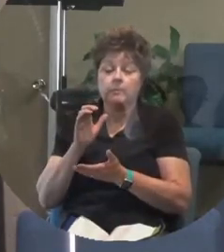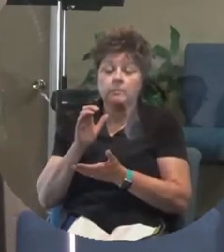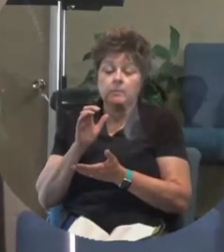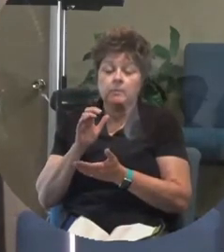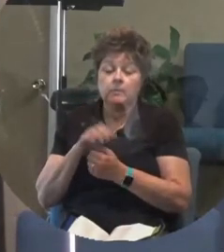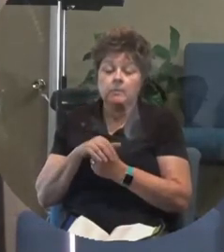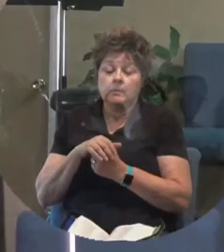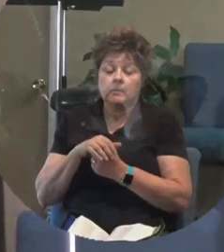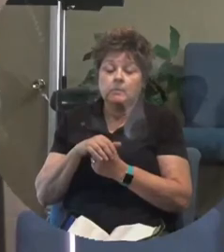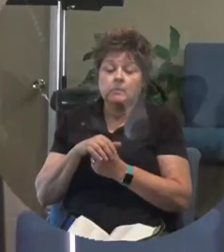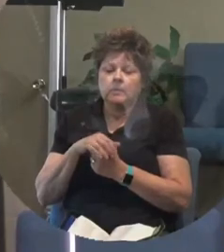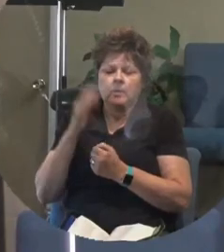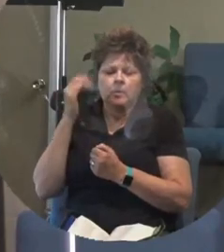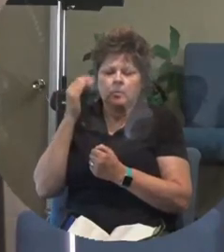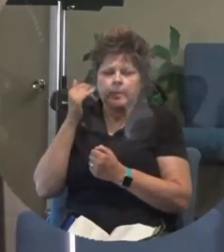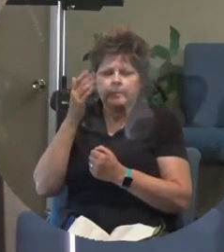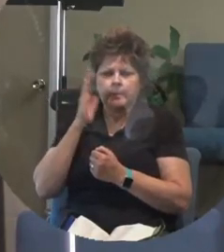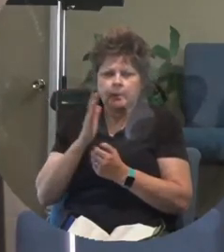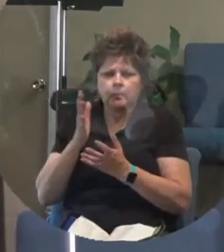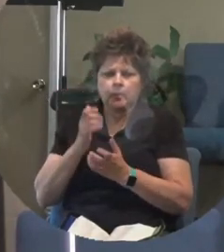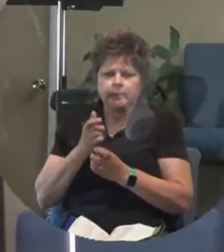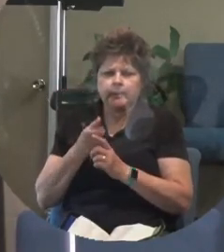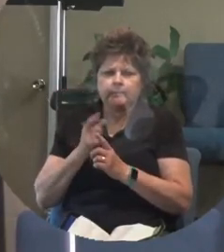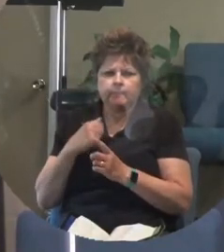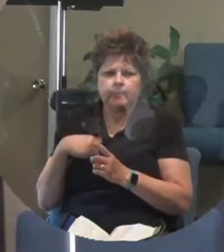Now, why would God want that from us?